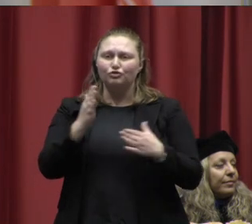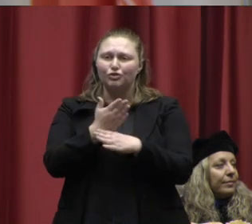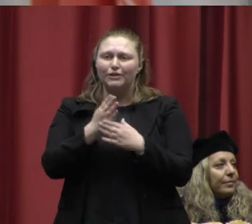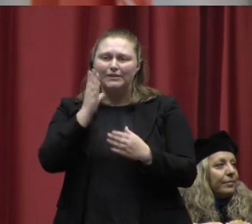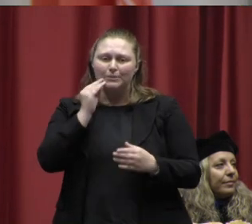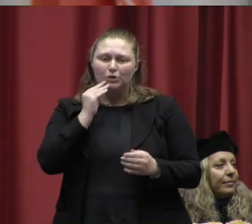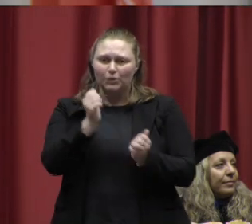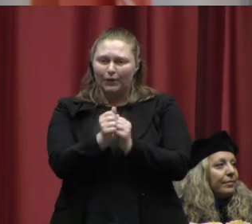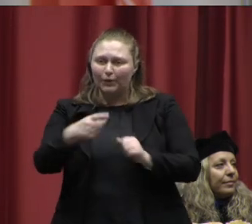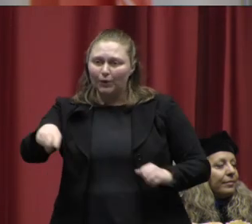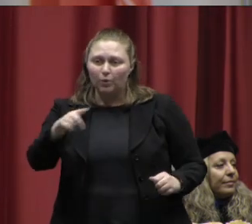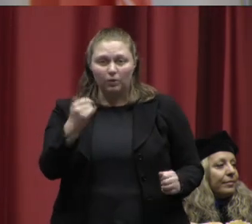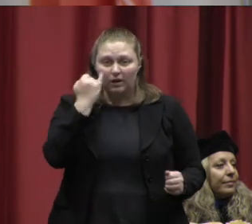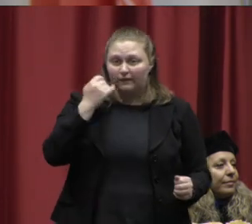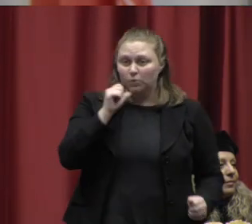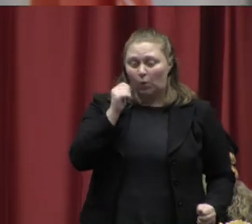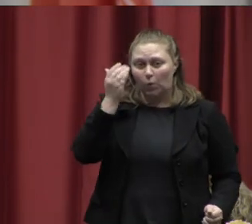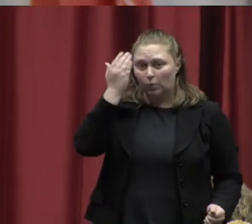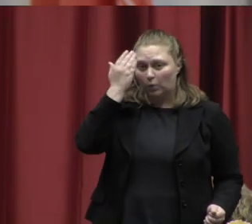you who don't,